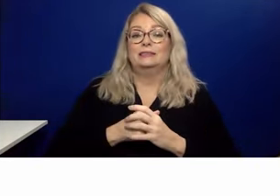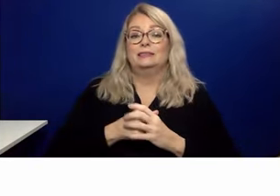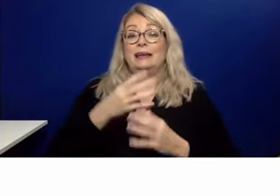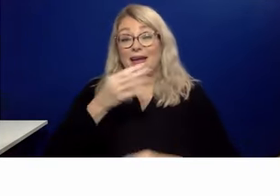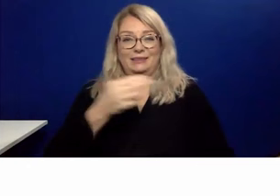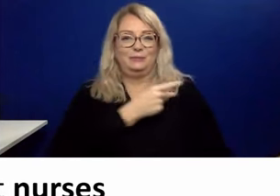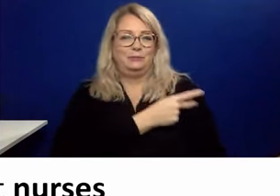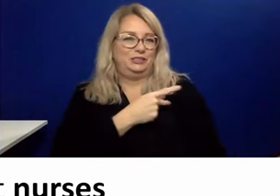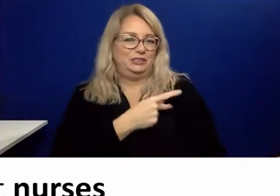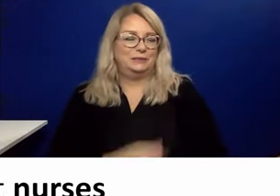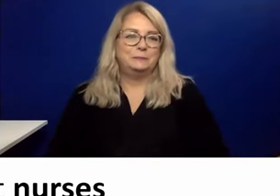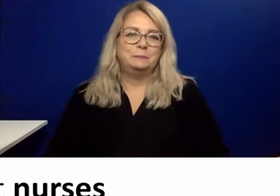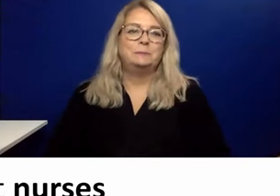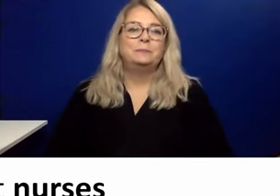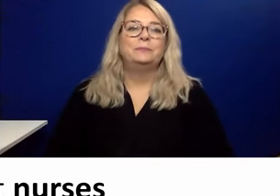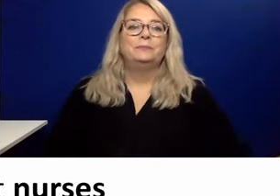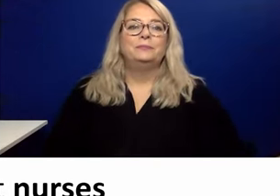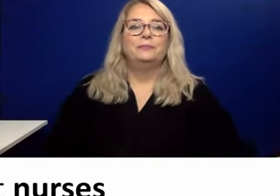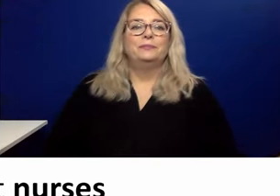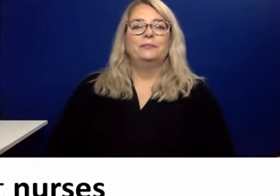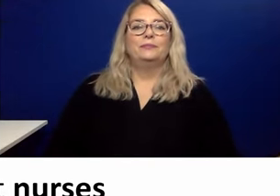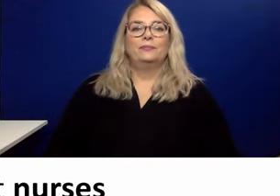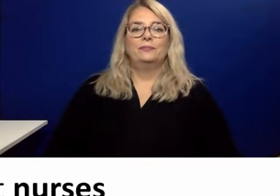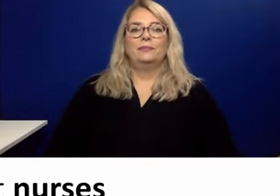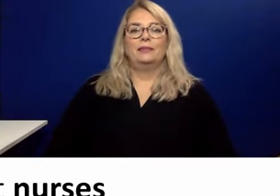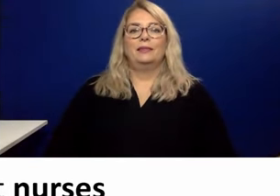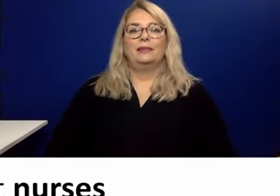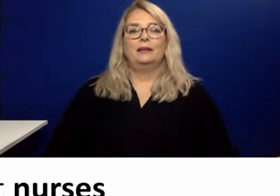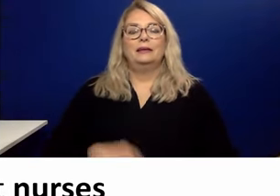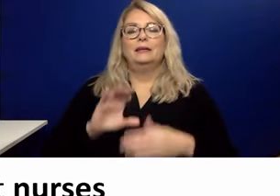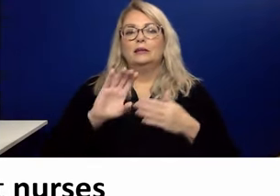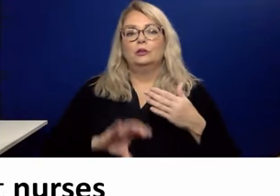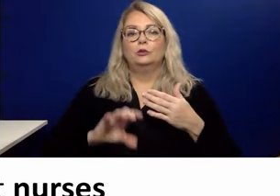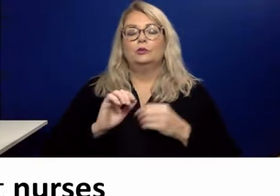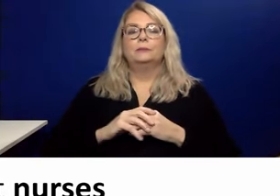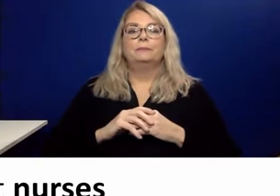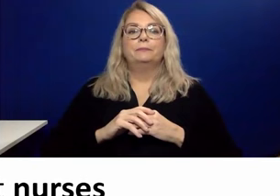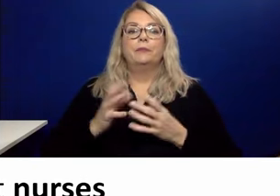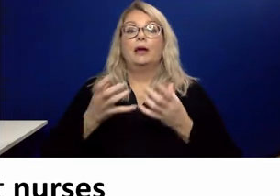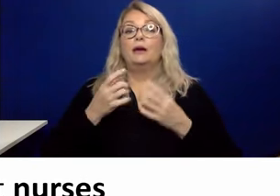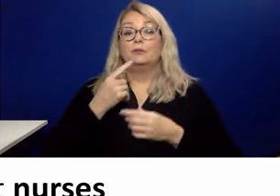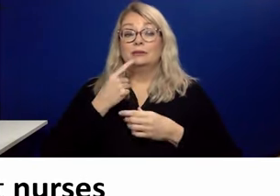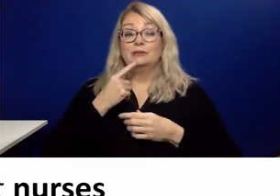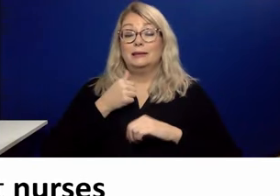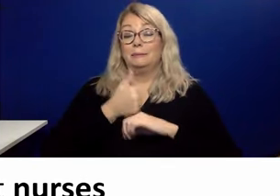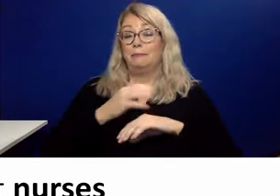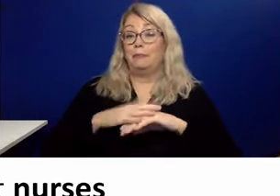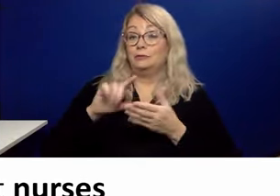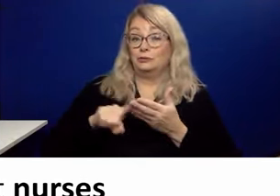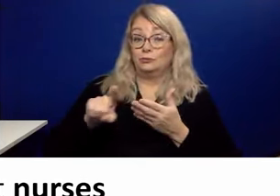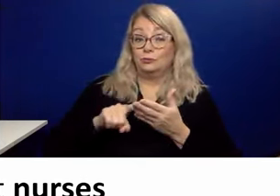patients. So that was a conclusion. I want to say, based on my research, that they practiced